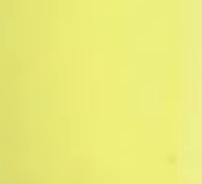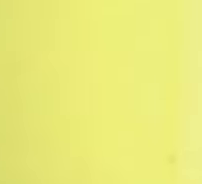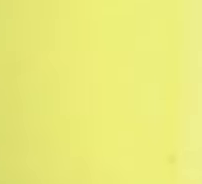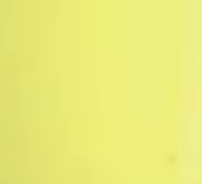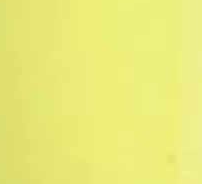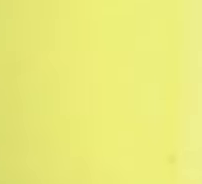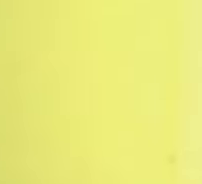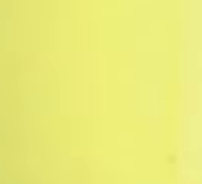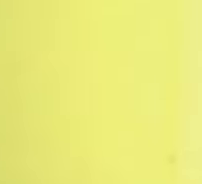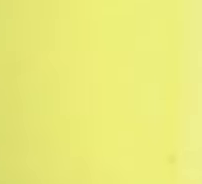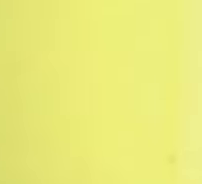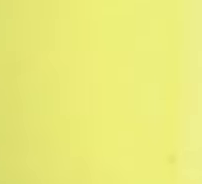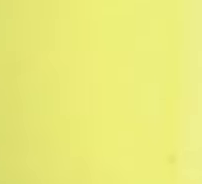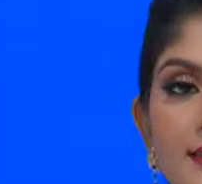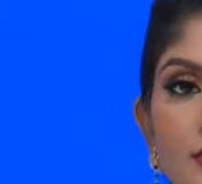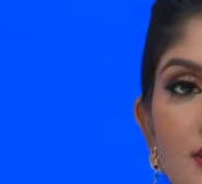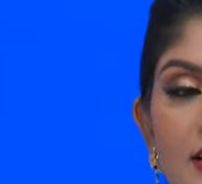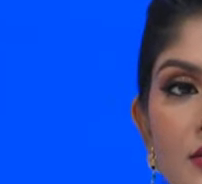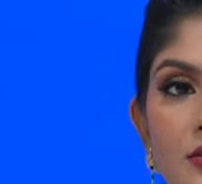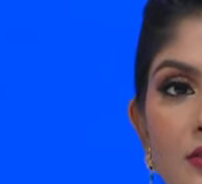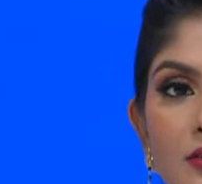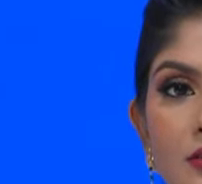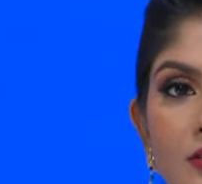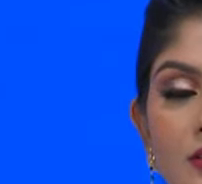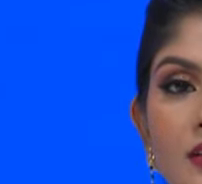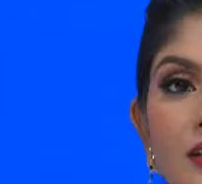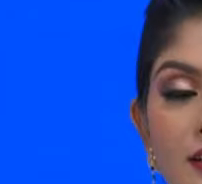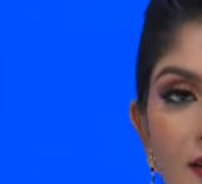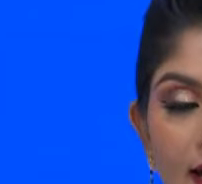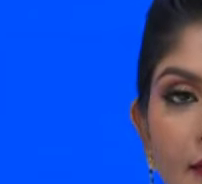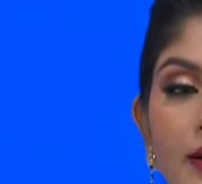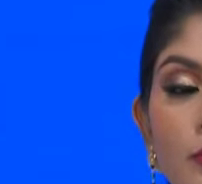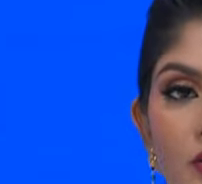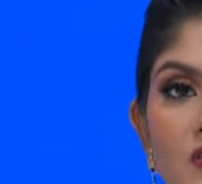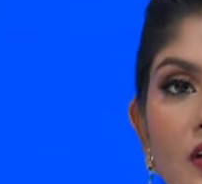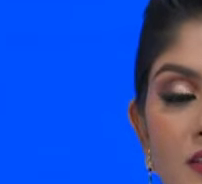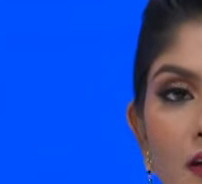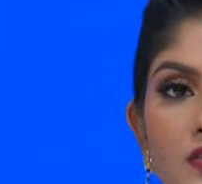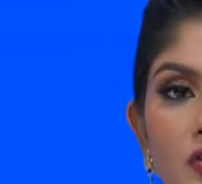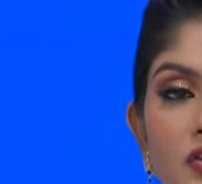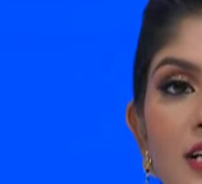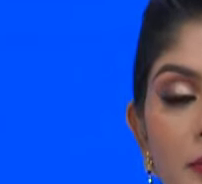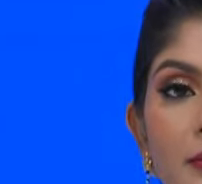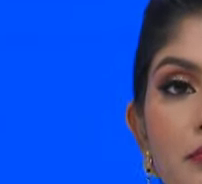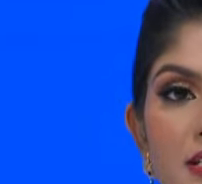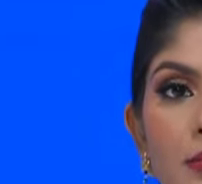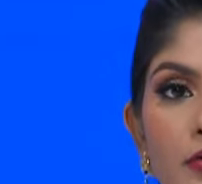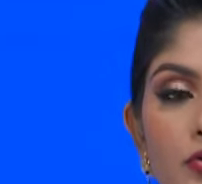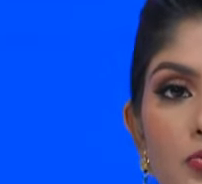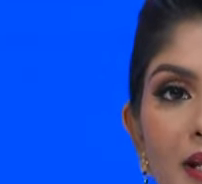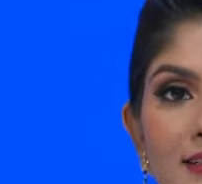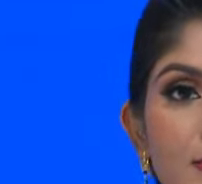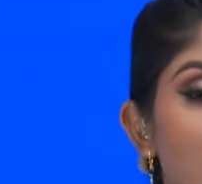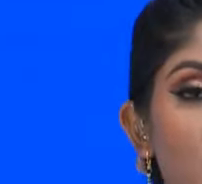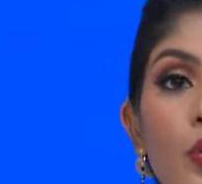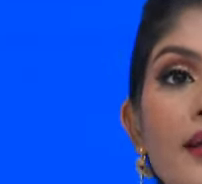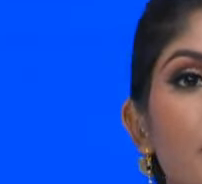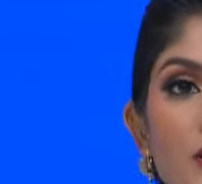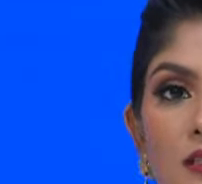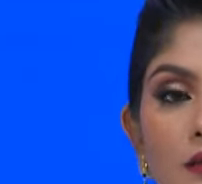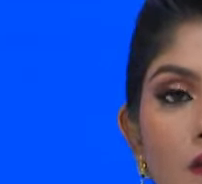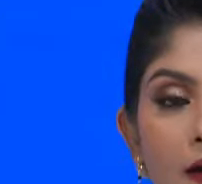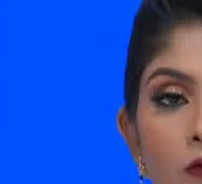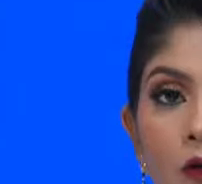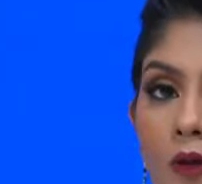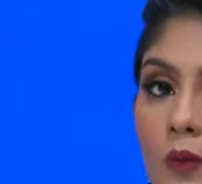we need here in St. Vincent and the Grenadines. Right. Where football is ever concerned. Yeah. I'm going to start to ask you to tell me a bit about those plans, because you